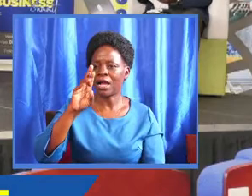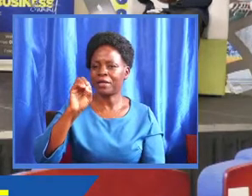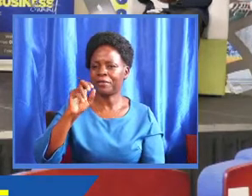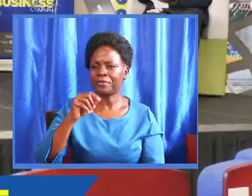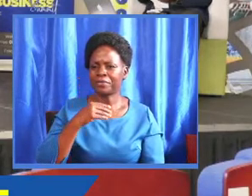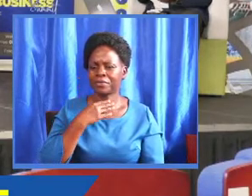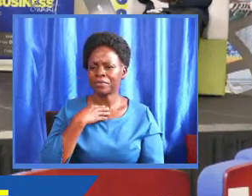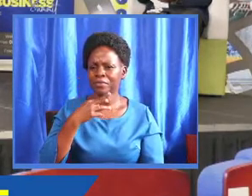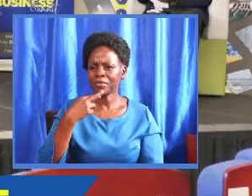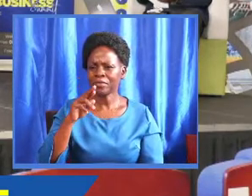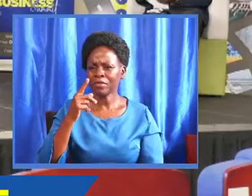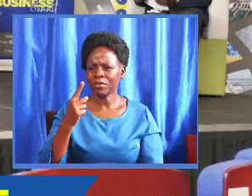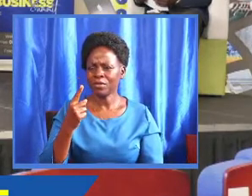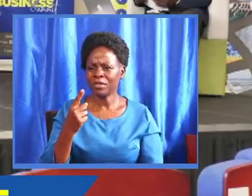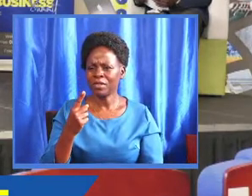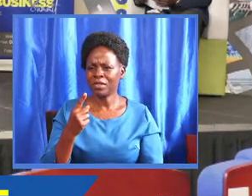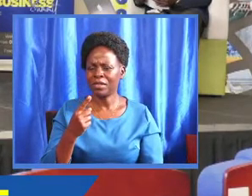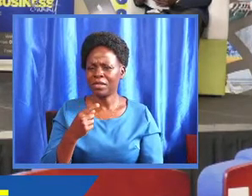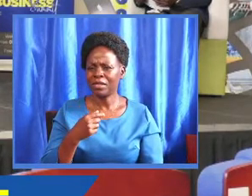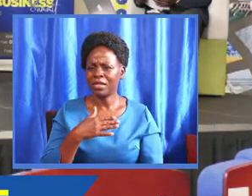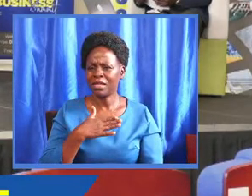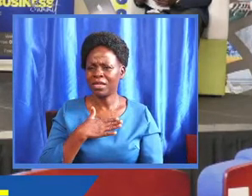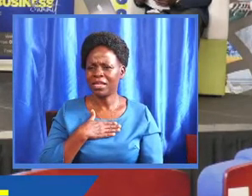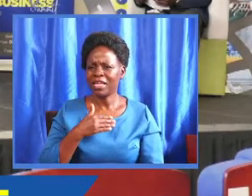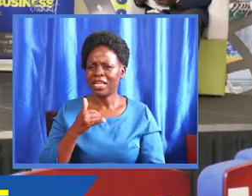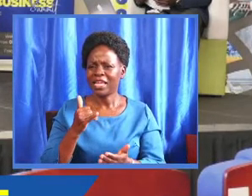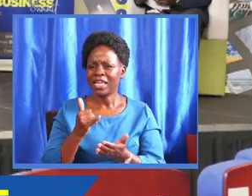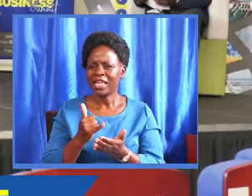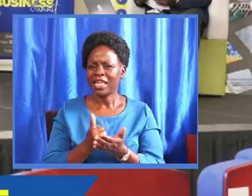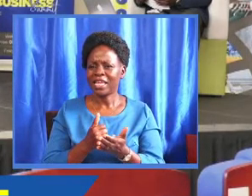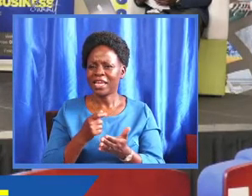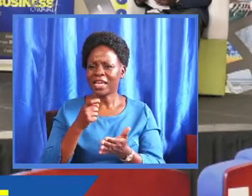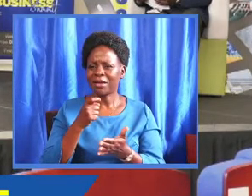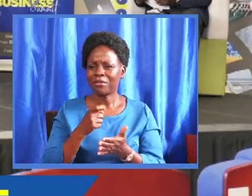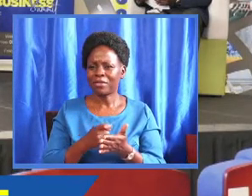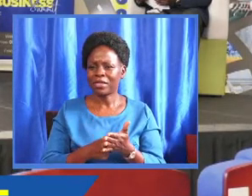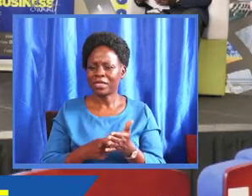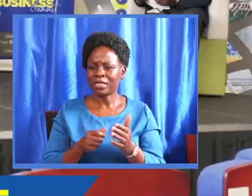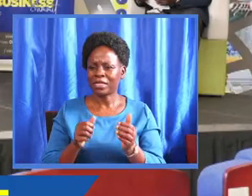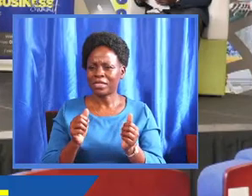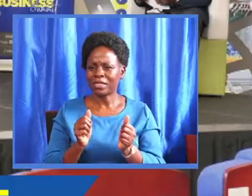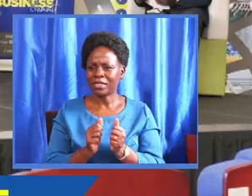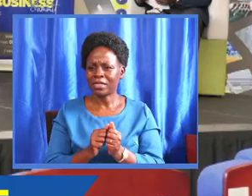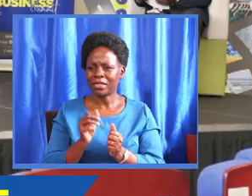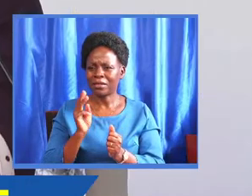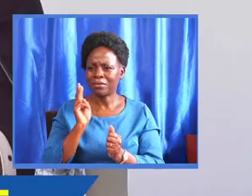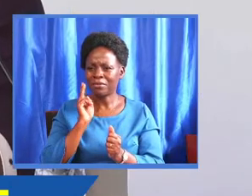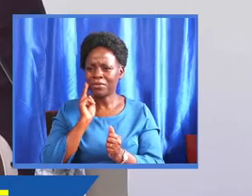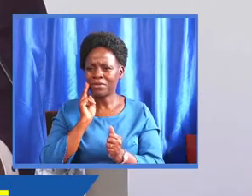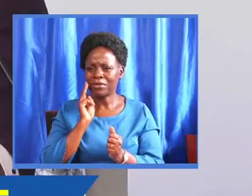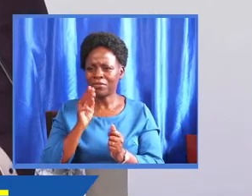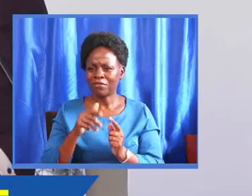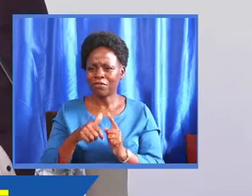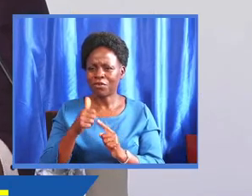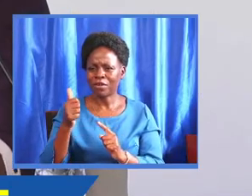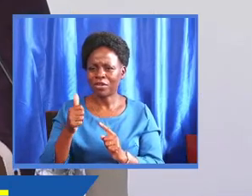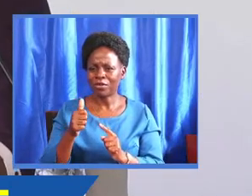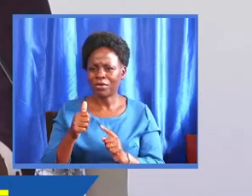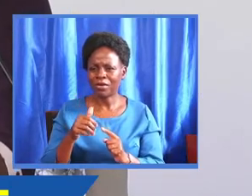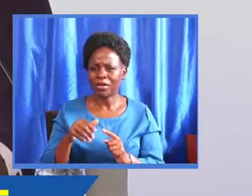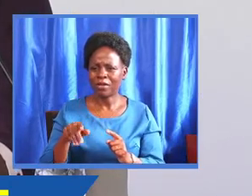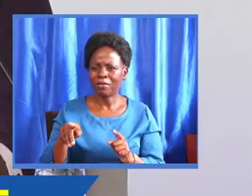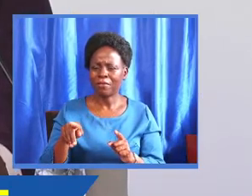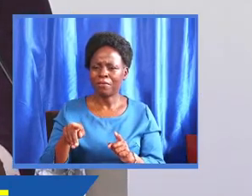want to correct one in a minute. The income tax rates for 10 million are for other businesses. For rental, it's as long as you